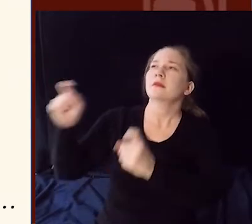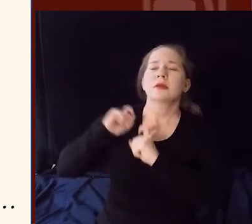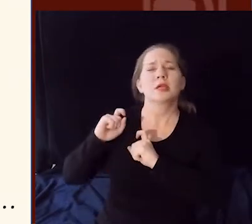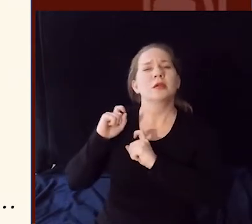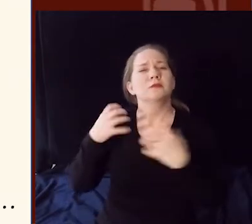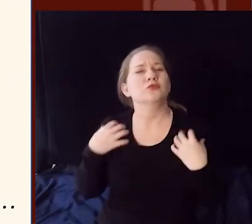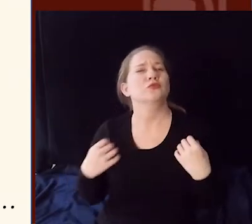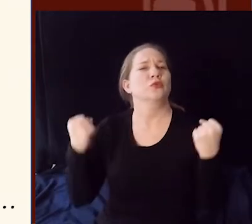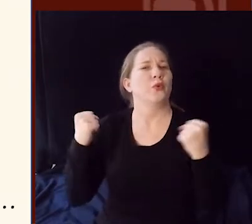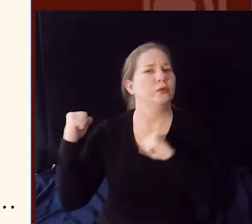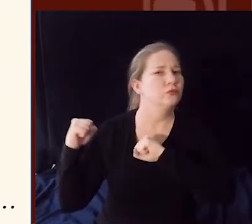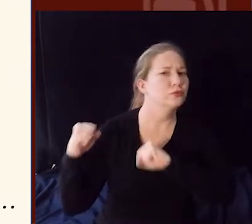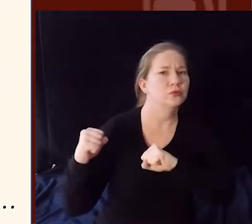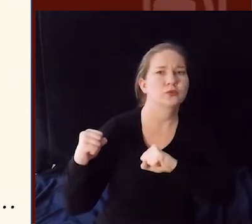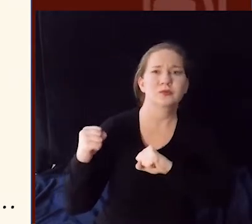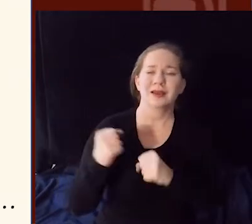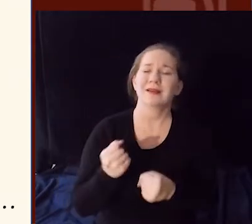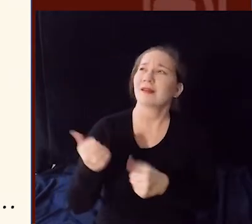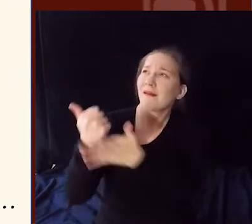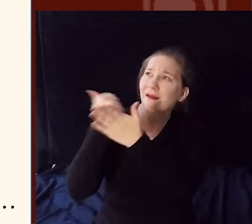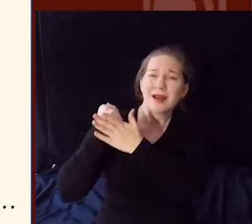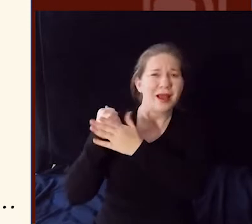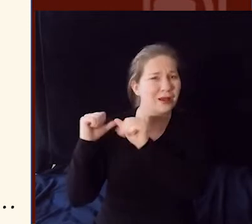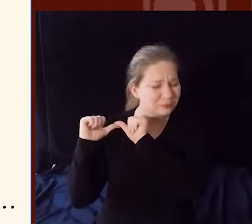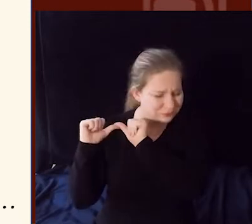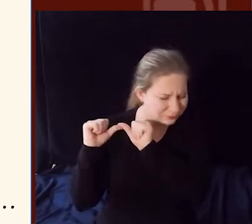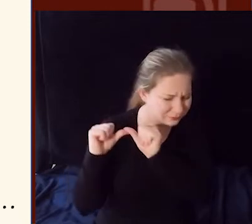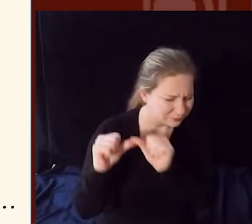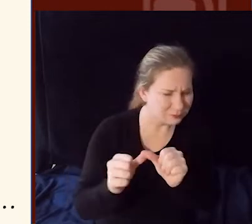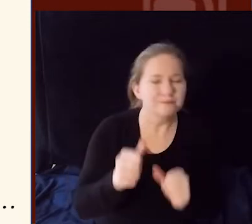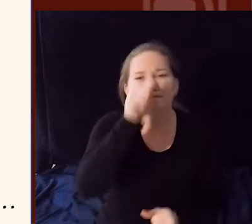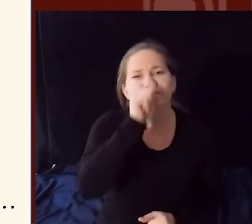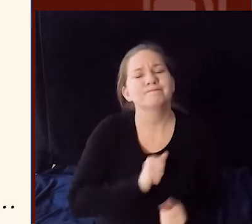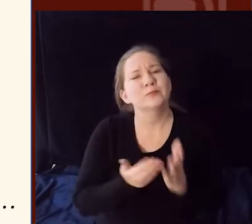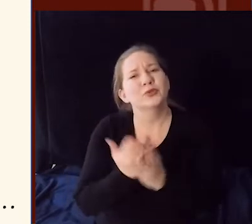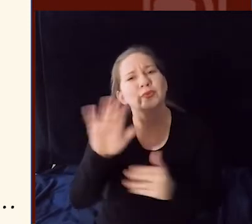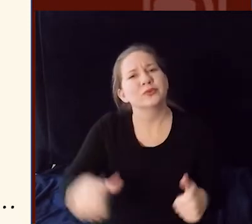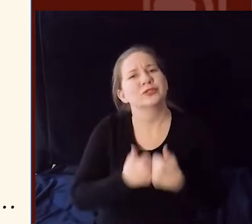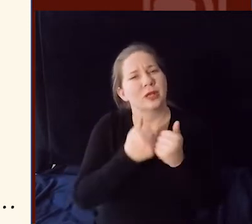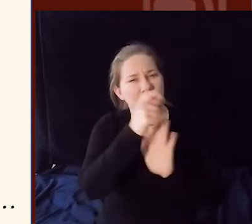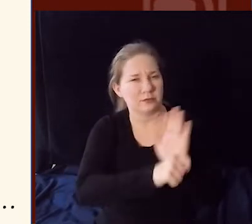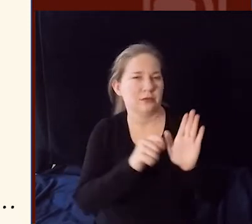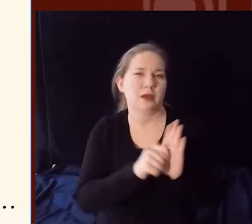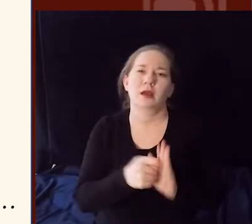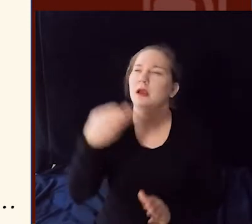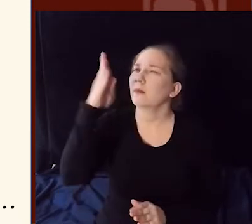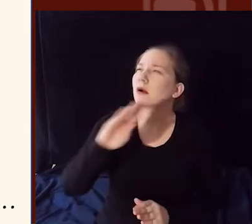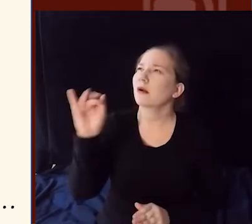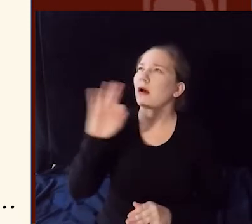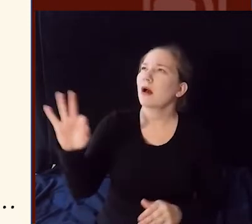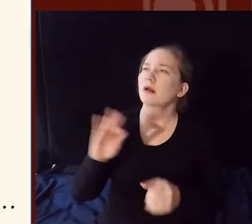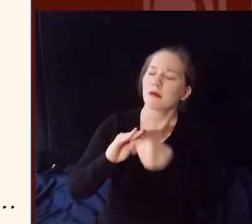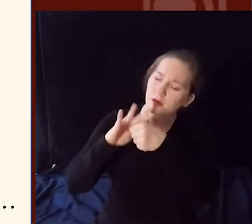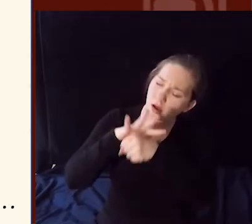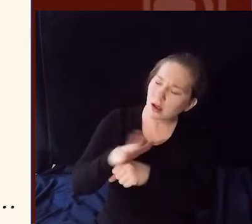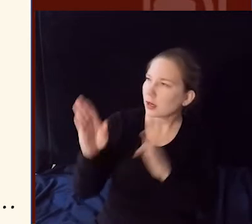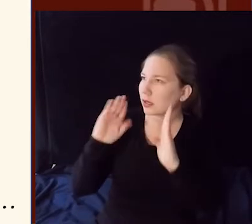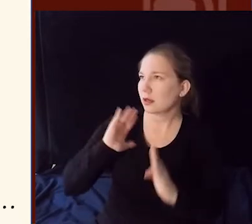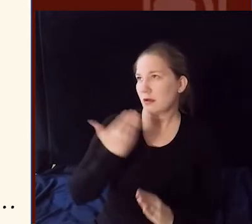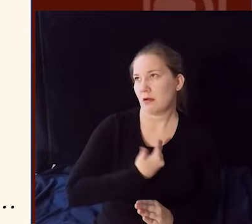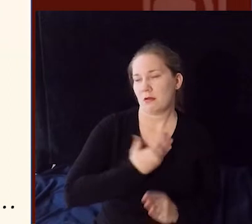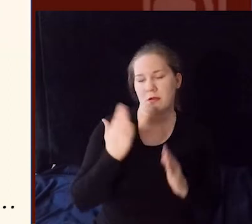these challenging times. God of abundance, hear our prayers for this community.